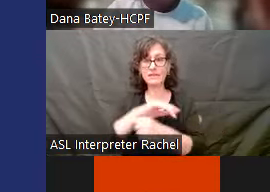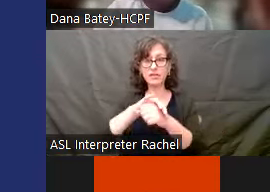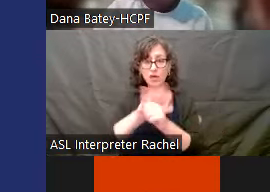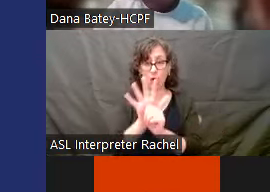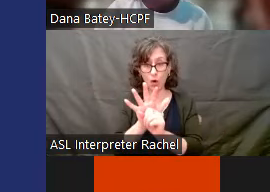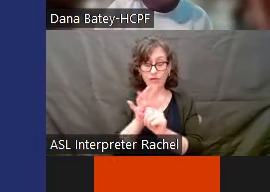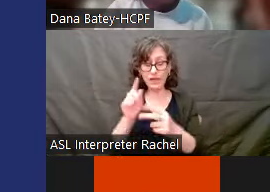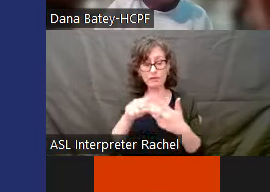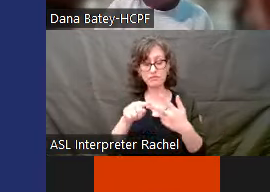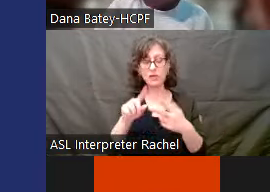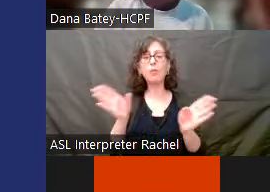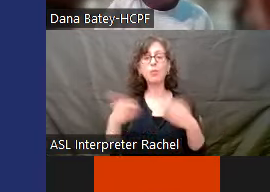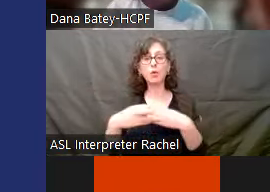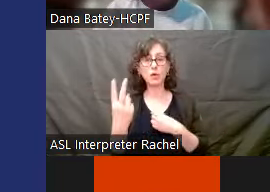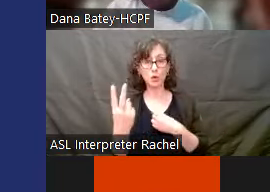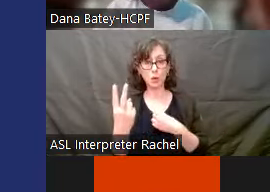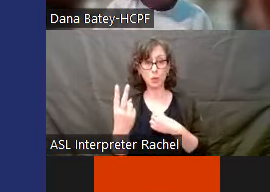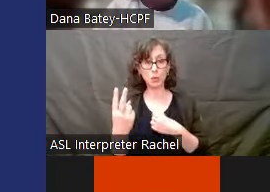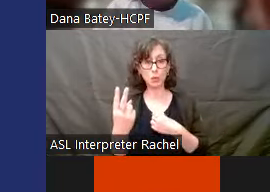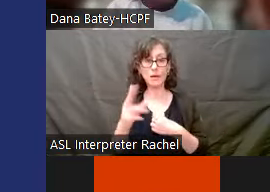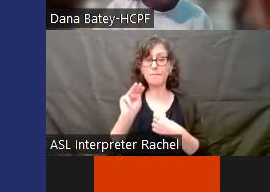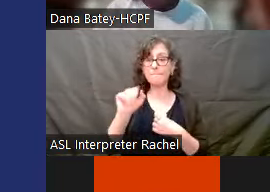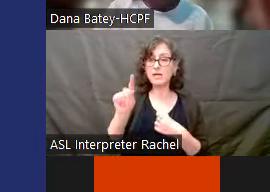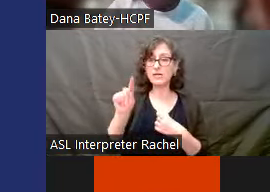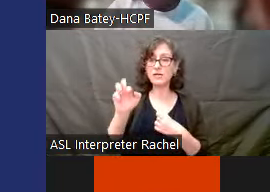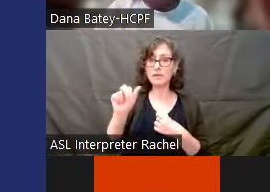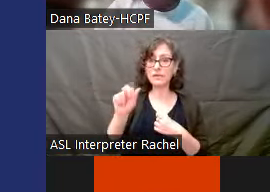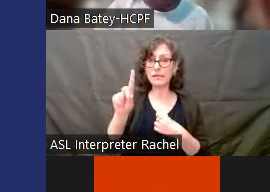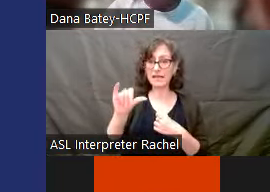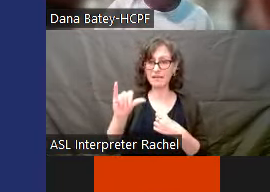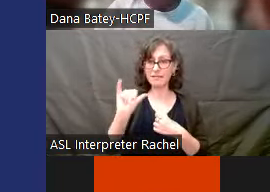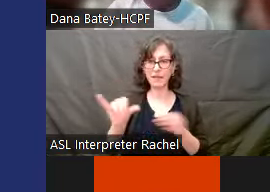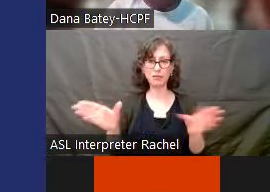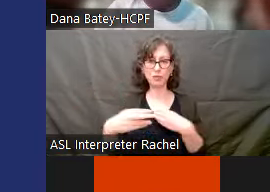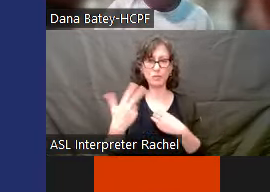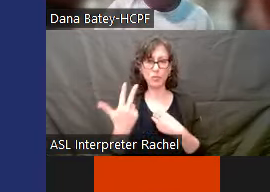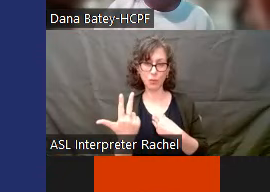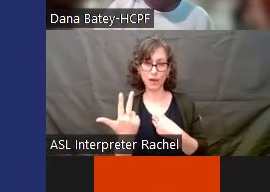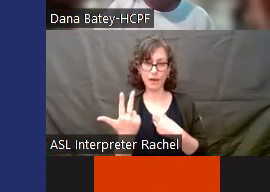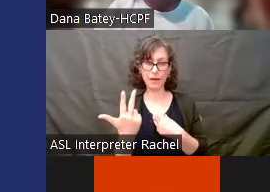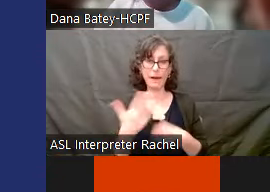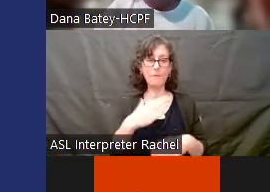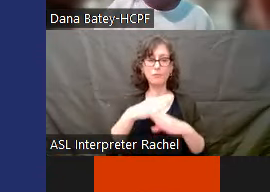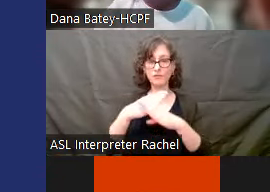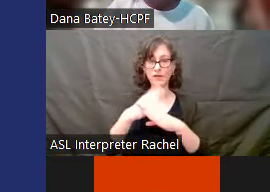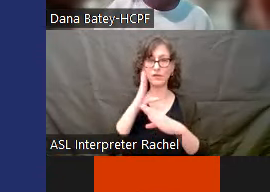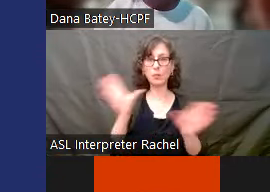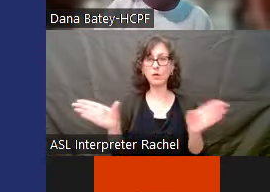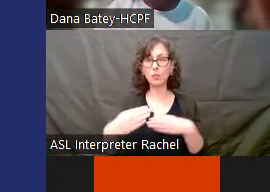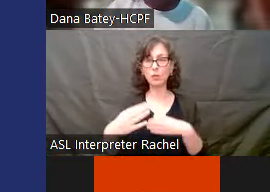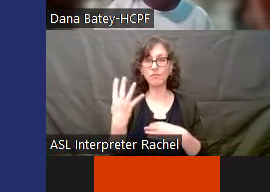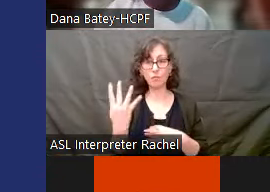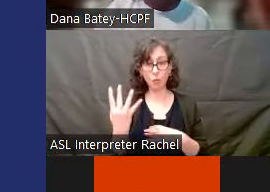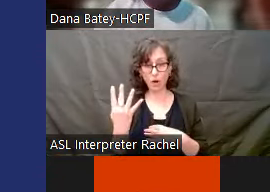going to be in 2. Maternity will be in 3, and prevention in 4. And give